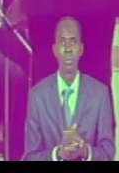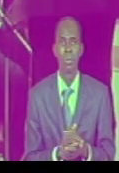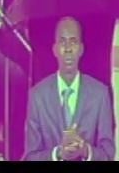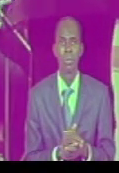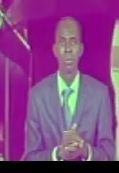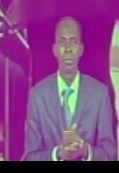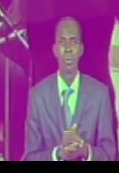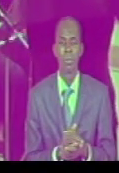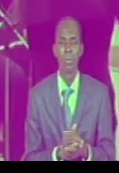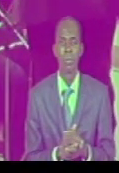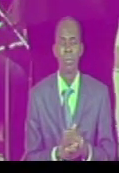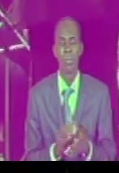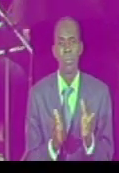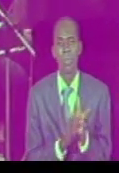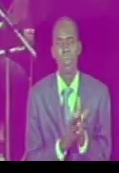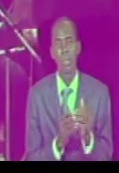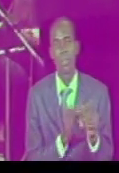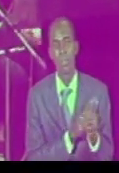Praise the Lord.